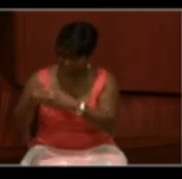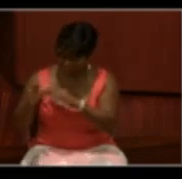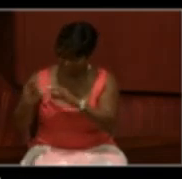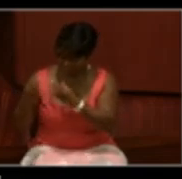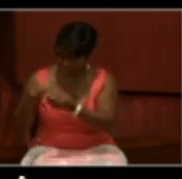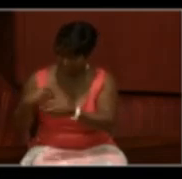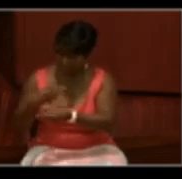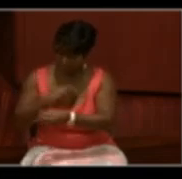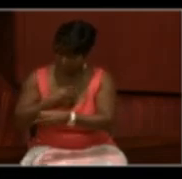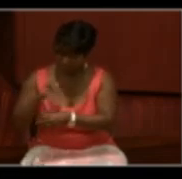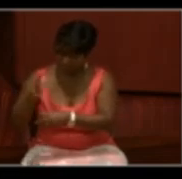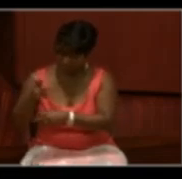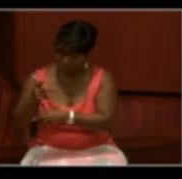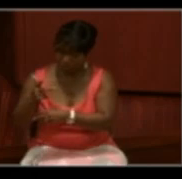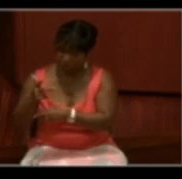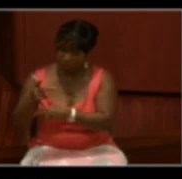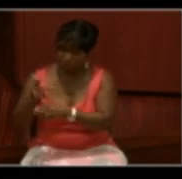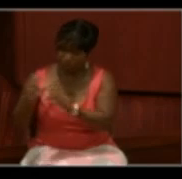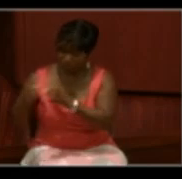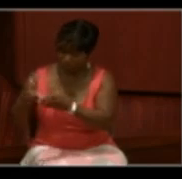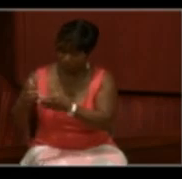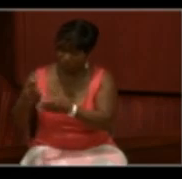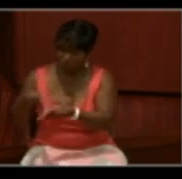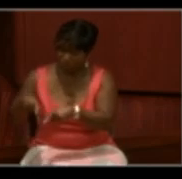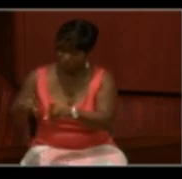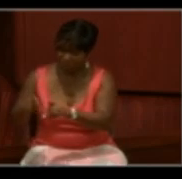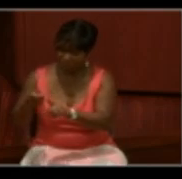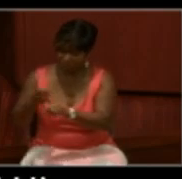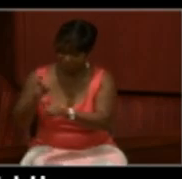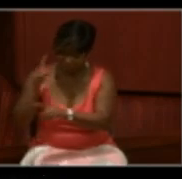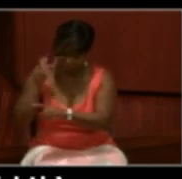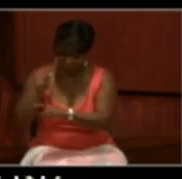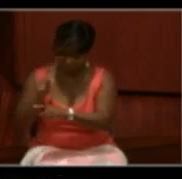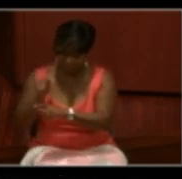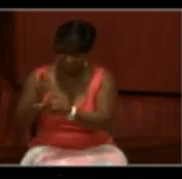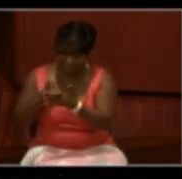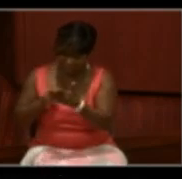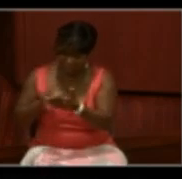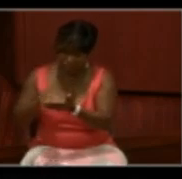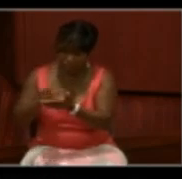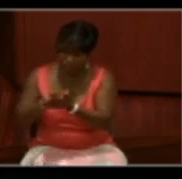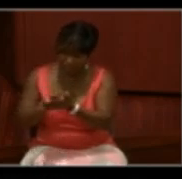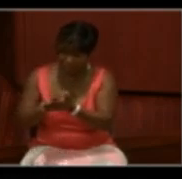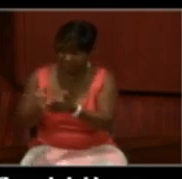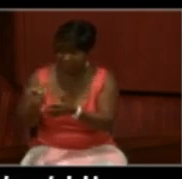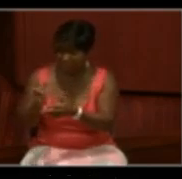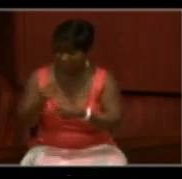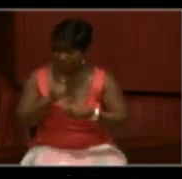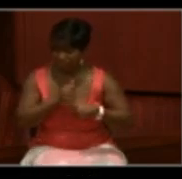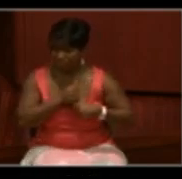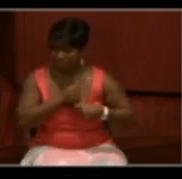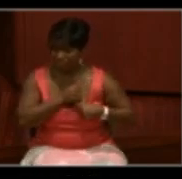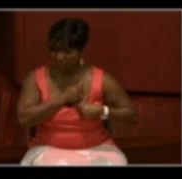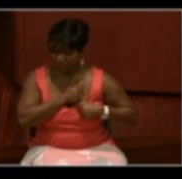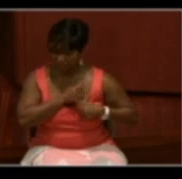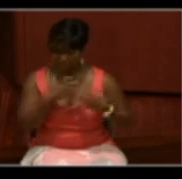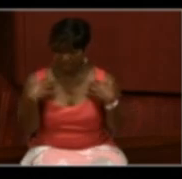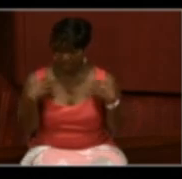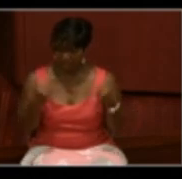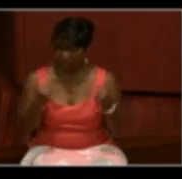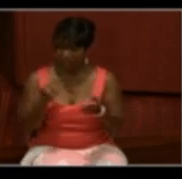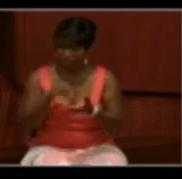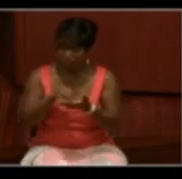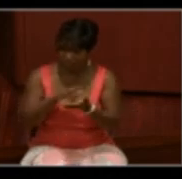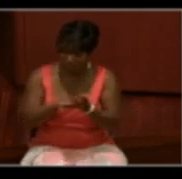parties with permission from the veteran. Some records also include military health and medical records of discharged and deceased veterans,